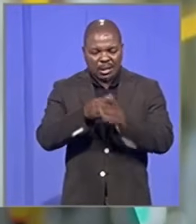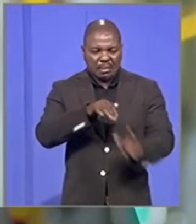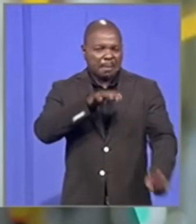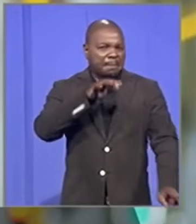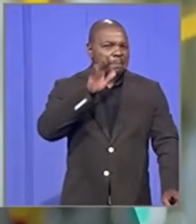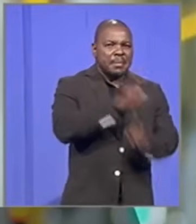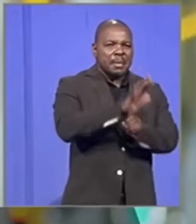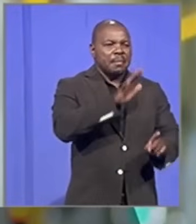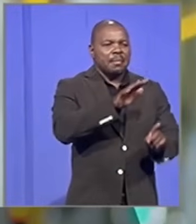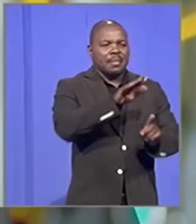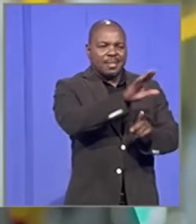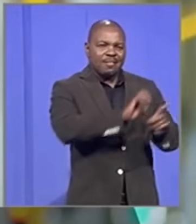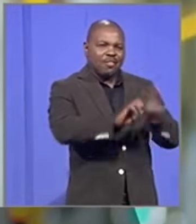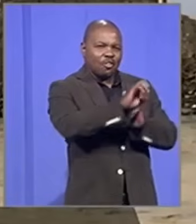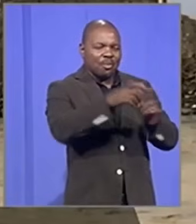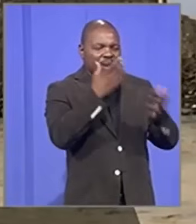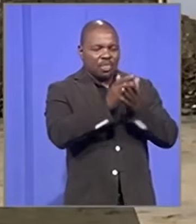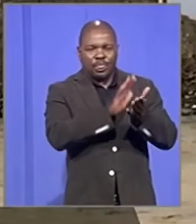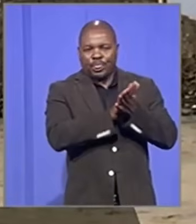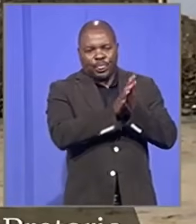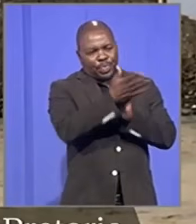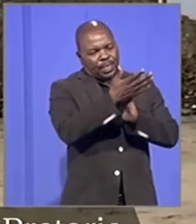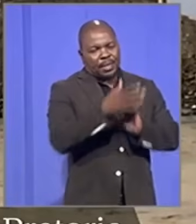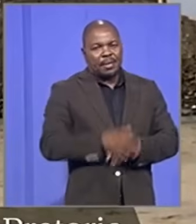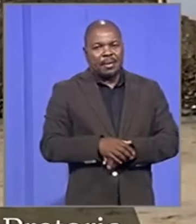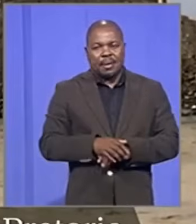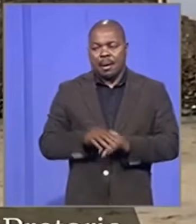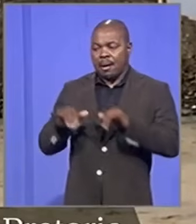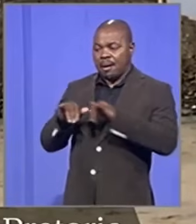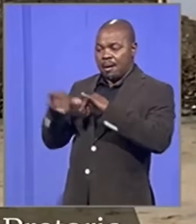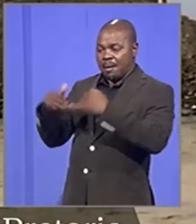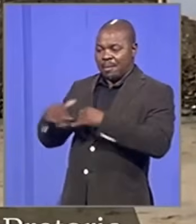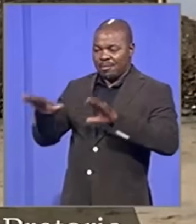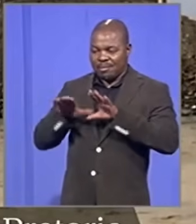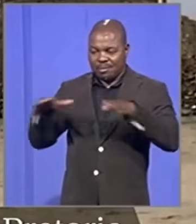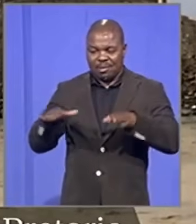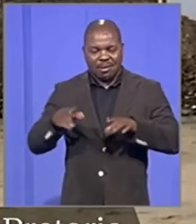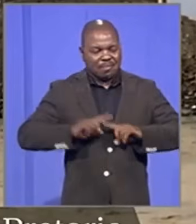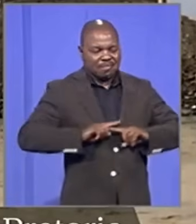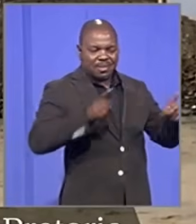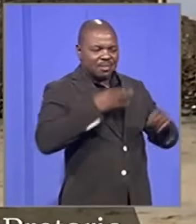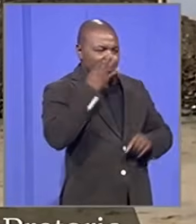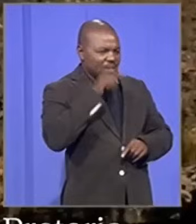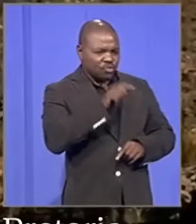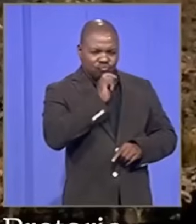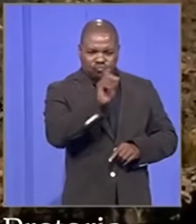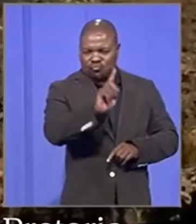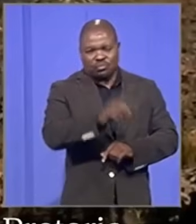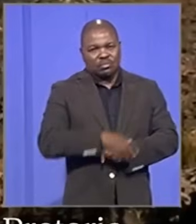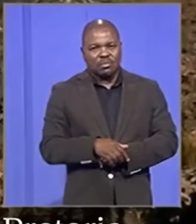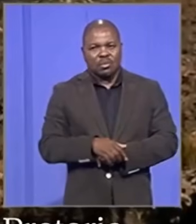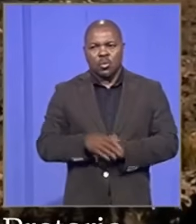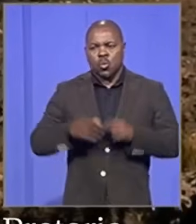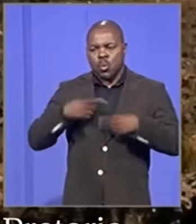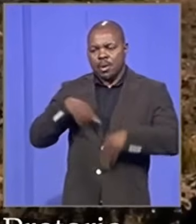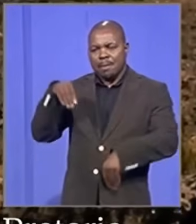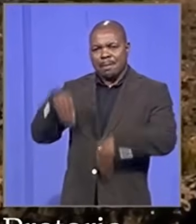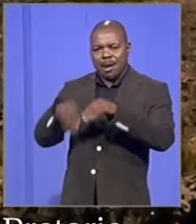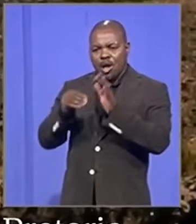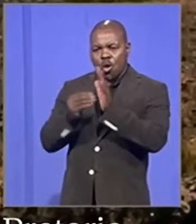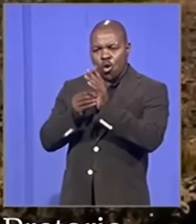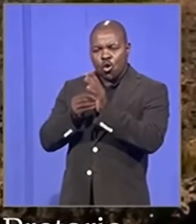can cause irreparable damage. Fela bolaodi ba setlamo bo ganeditse magato ao. We are not opening a coal mine. What we are